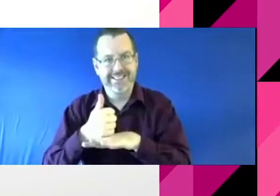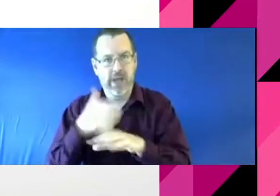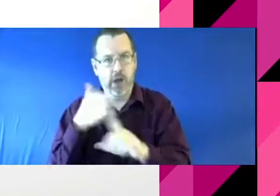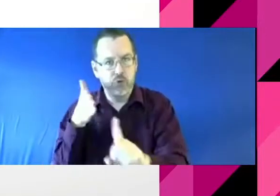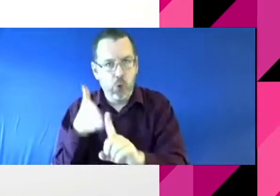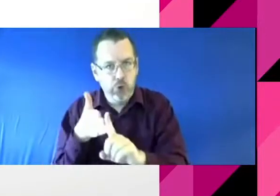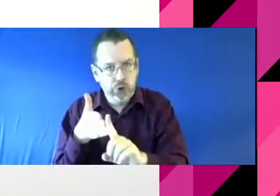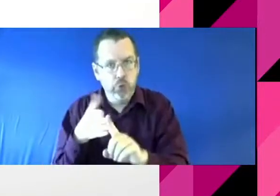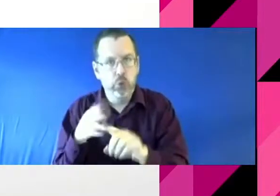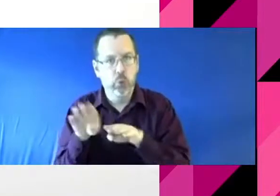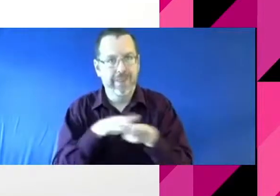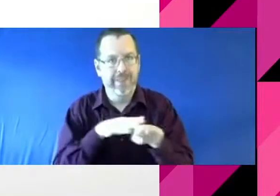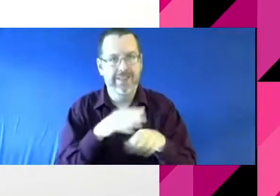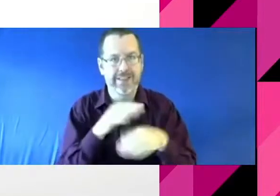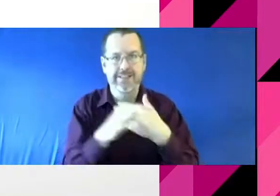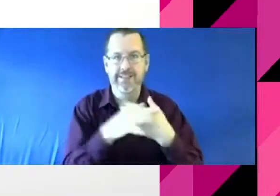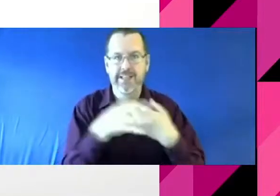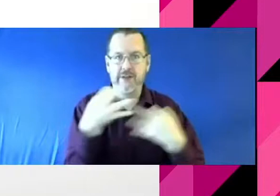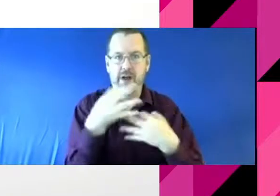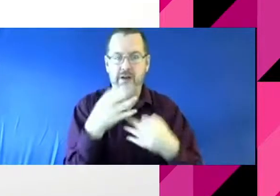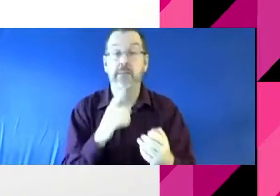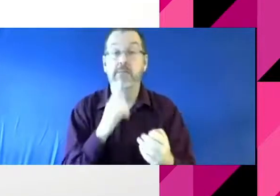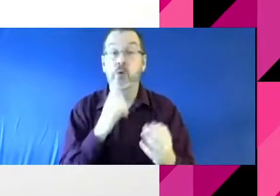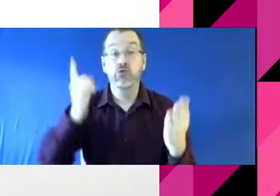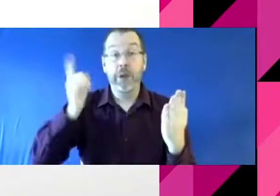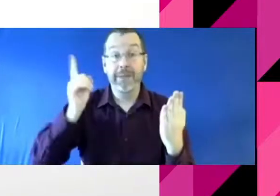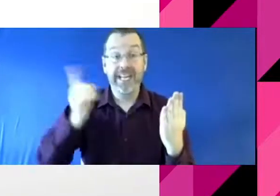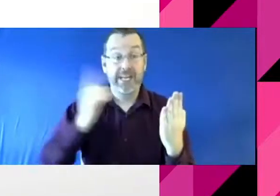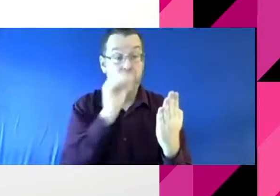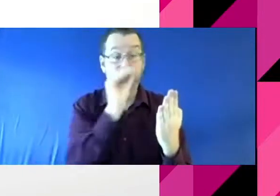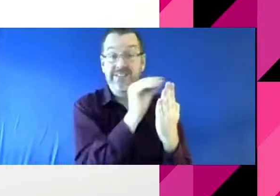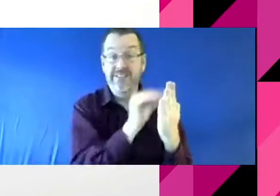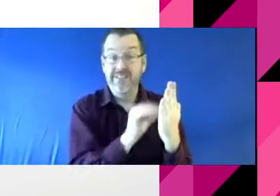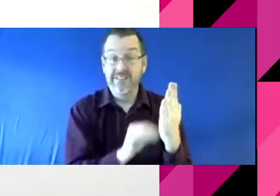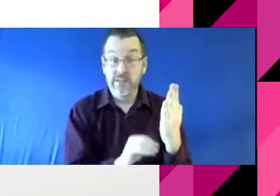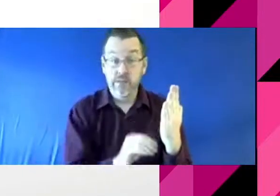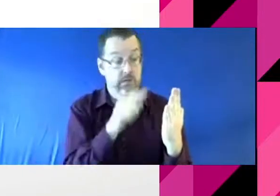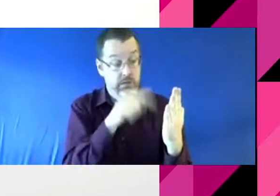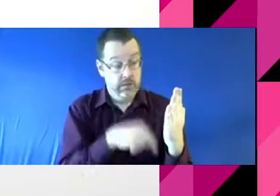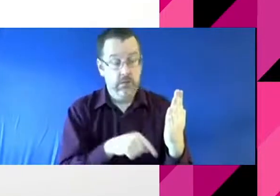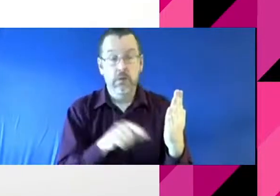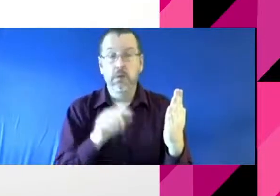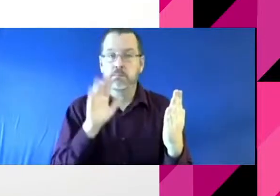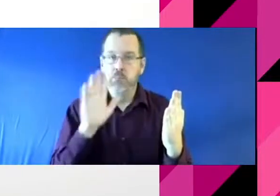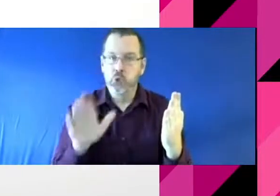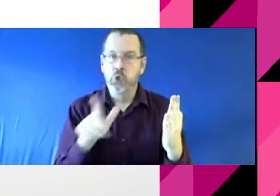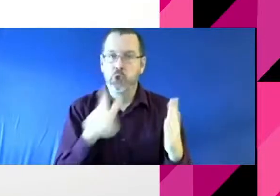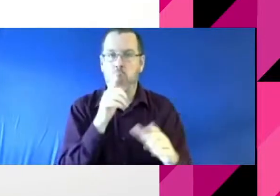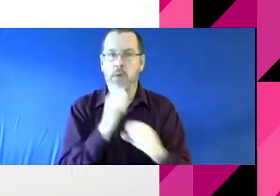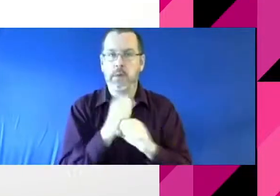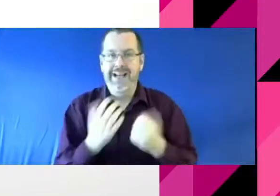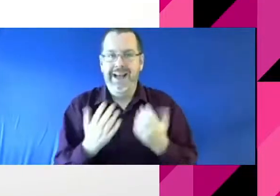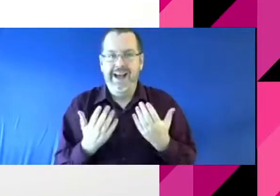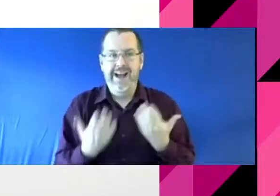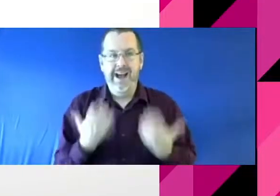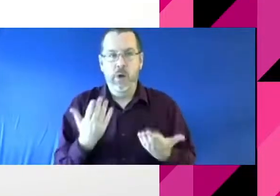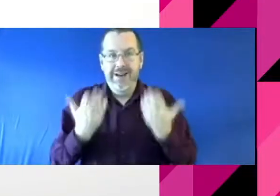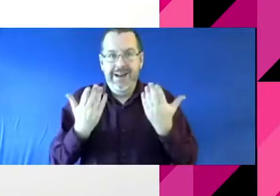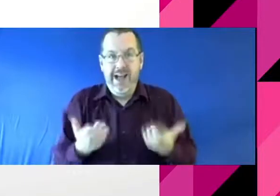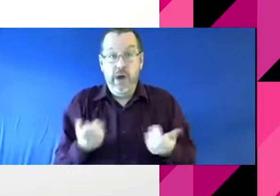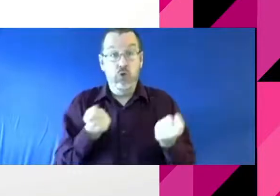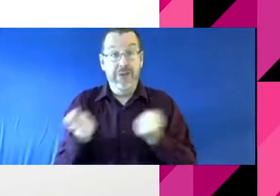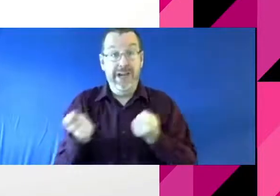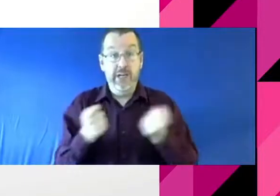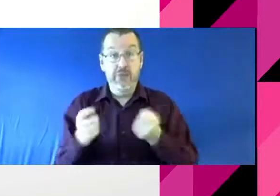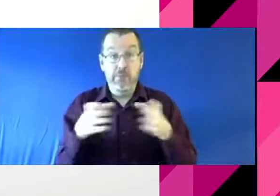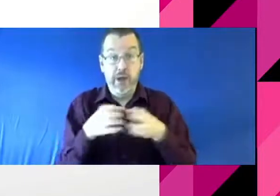well. But the main recommendations are going to have to be around how the existing regulatory bodies coordinate